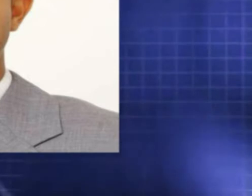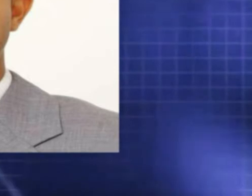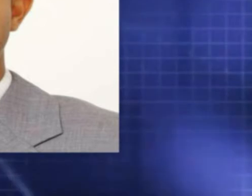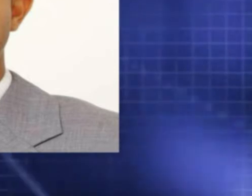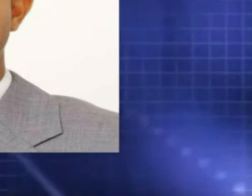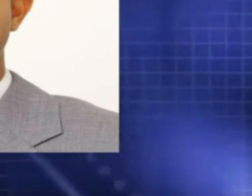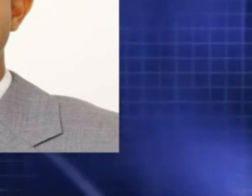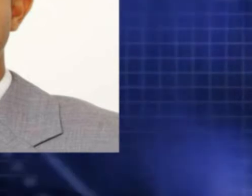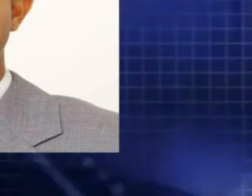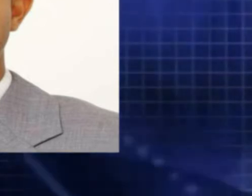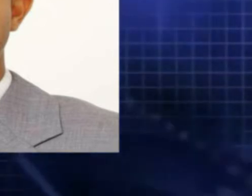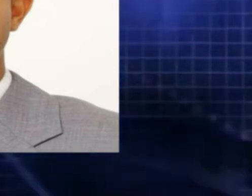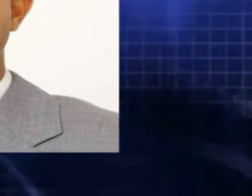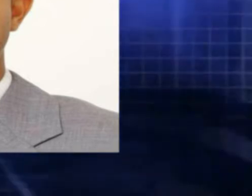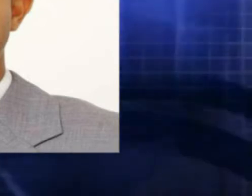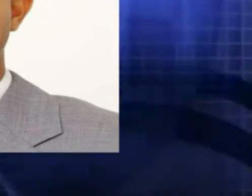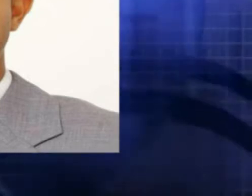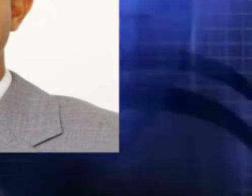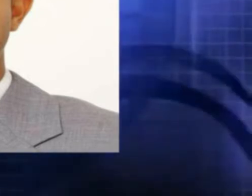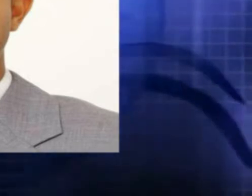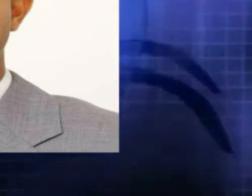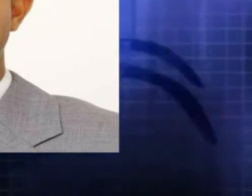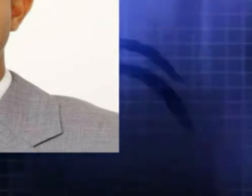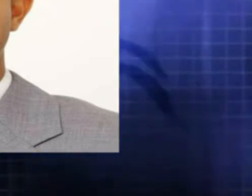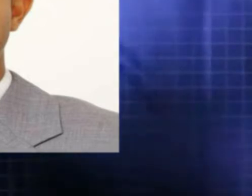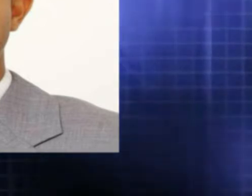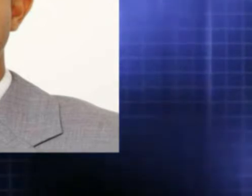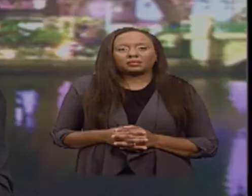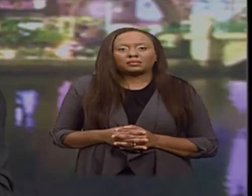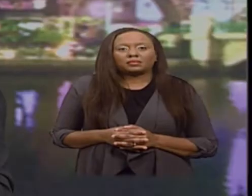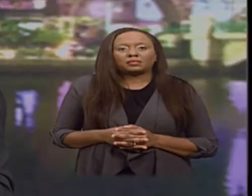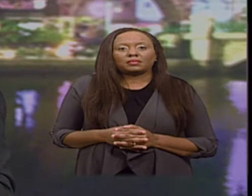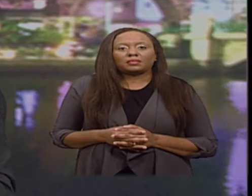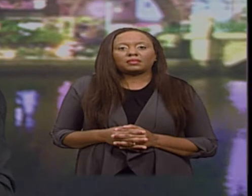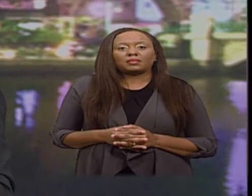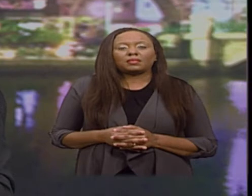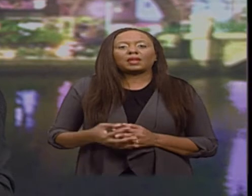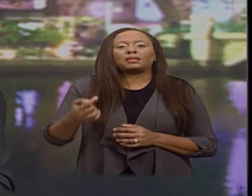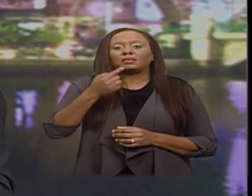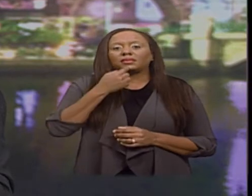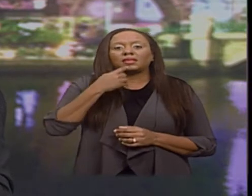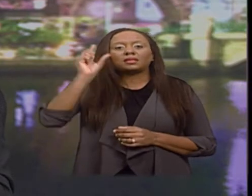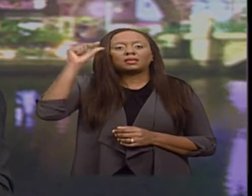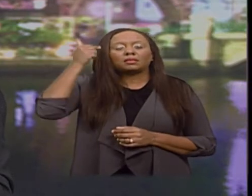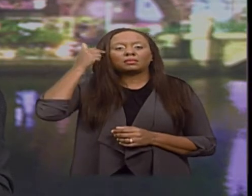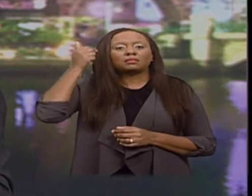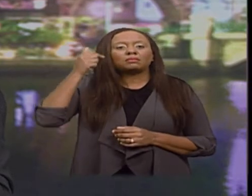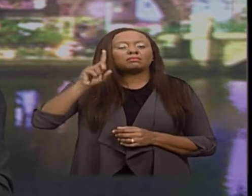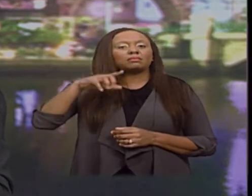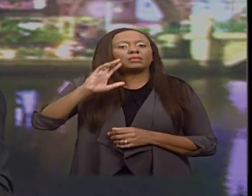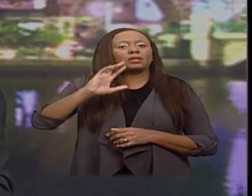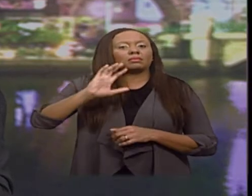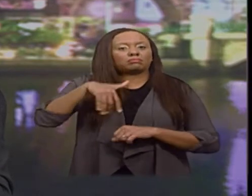gap between foreign exchange inflows and outflows will likely persist for the foreseeable future. The BES president adds that government